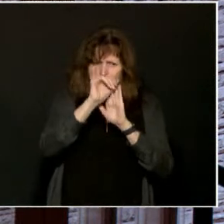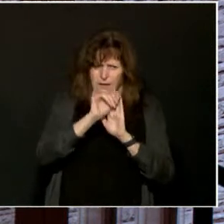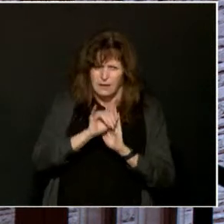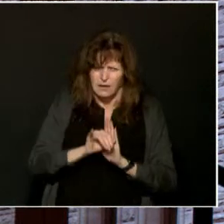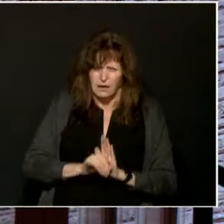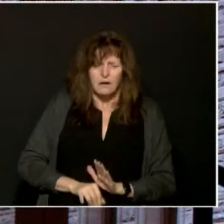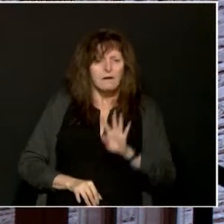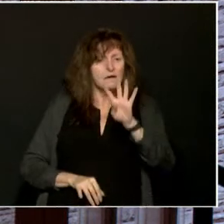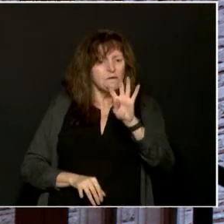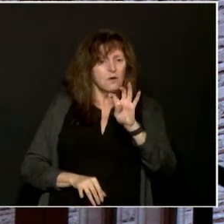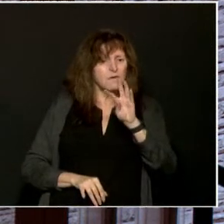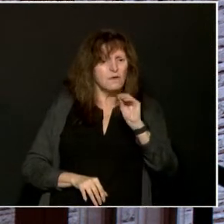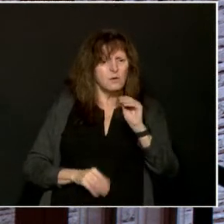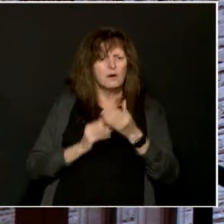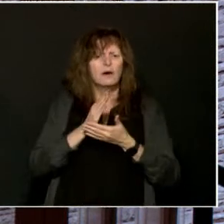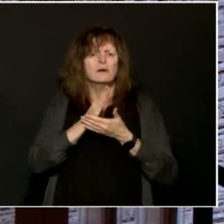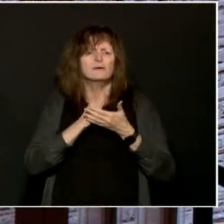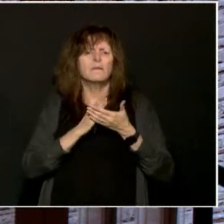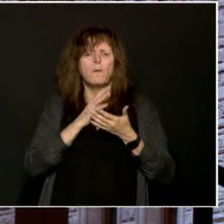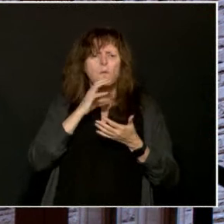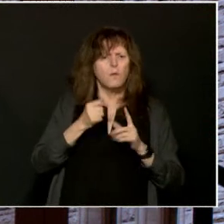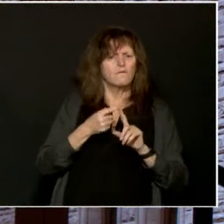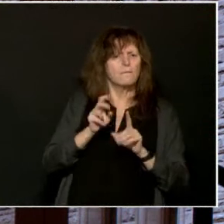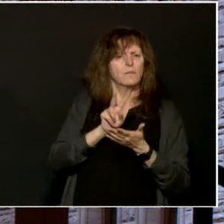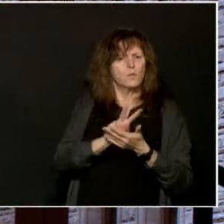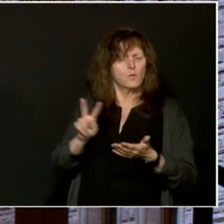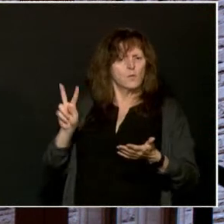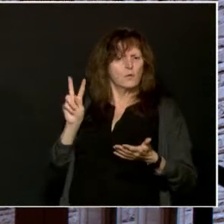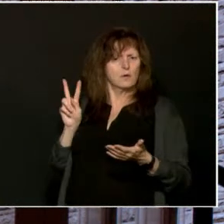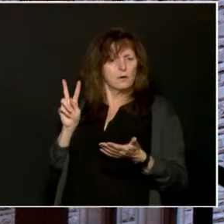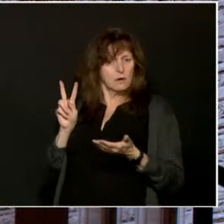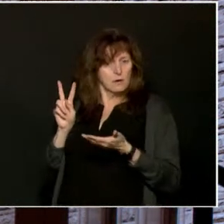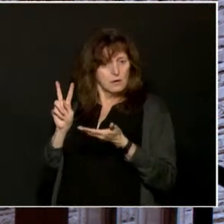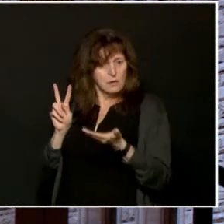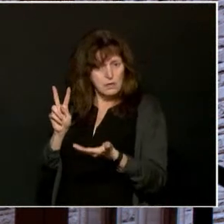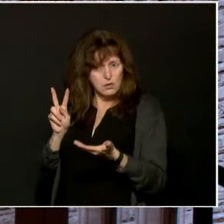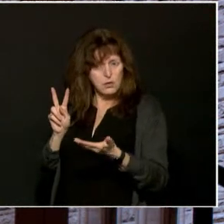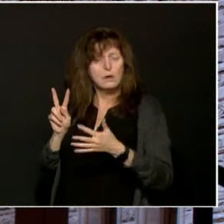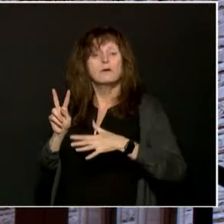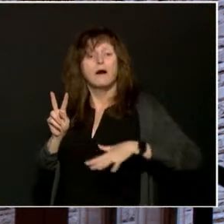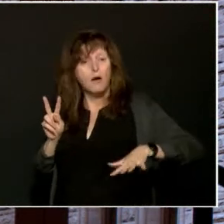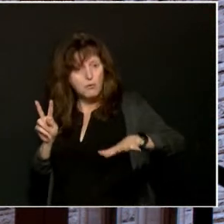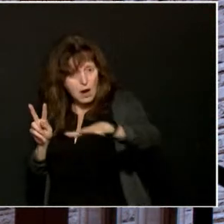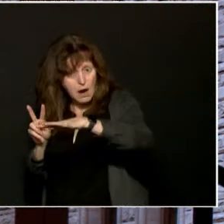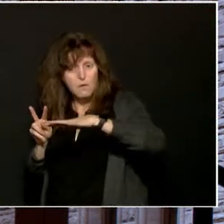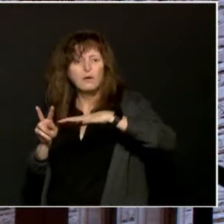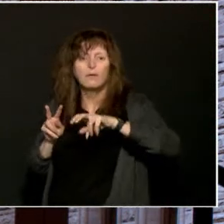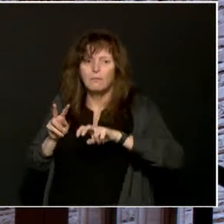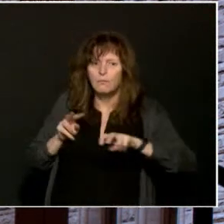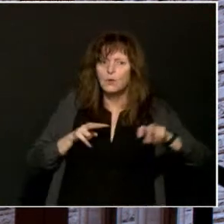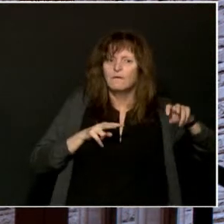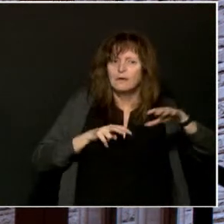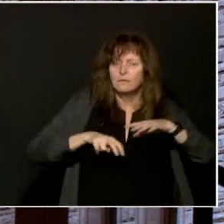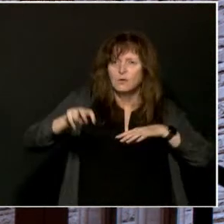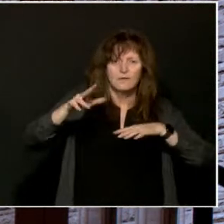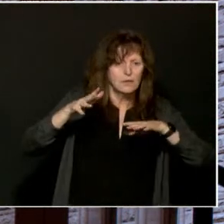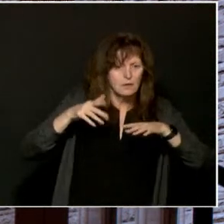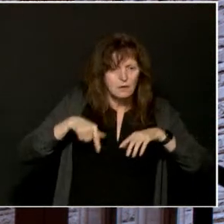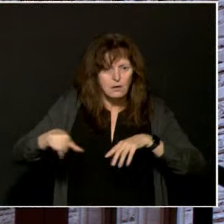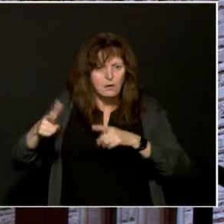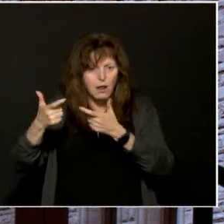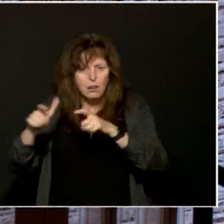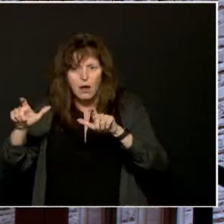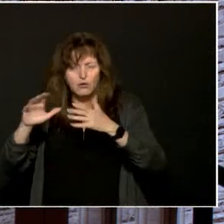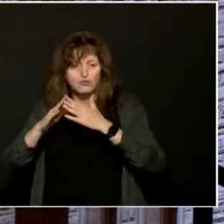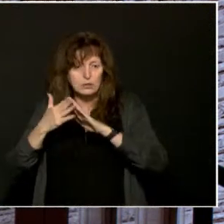weeks. So we know it's in, around, and moving. It tends to be concentrated more in our larger urban centers. That's not surprising, as in